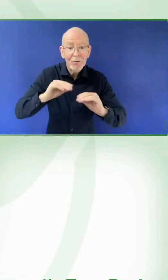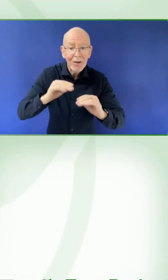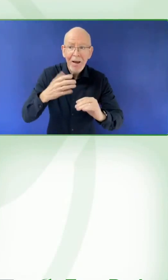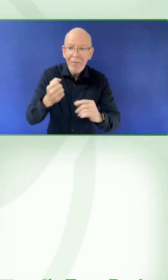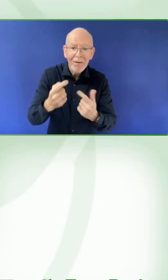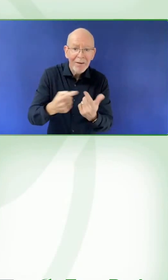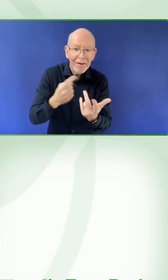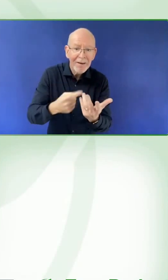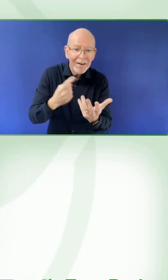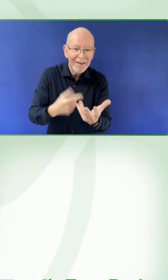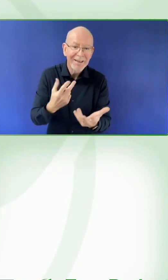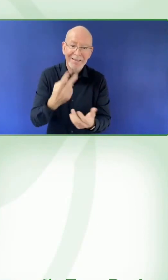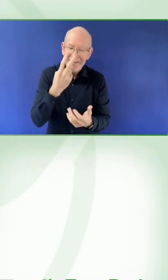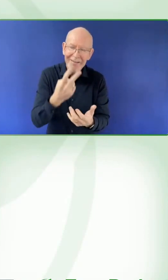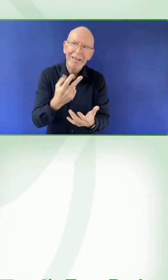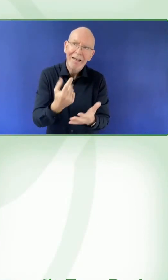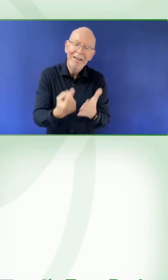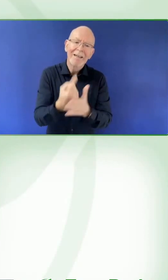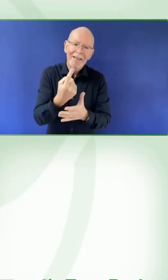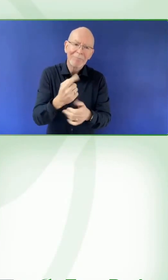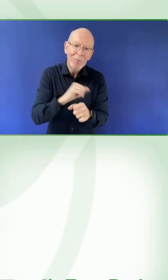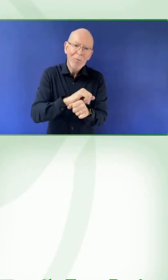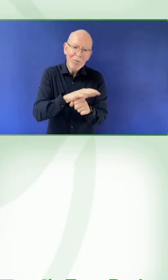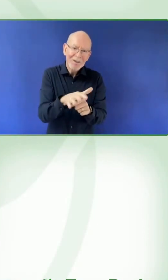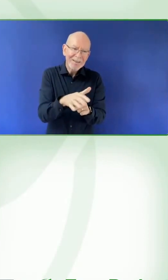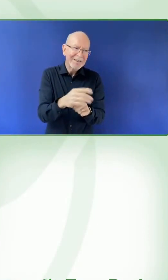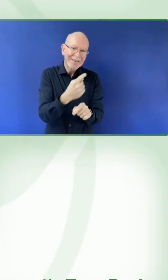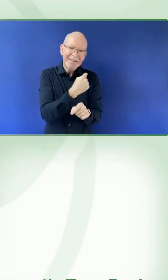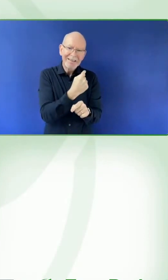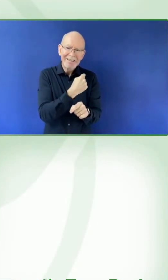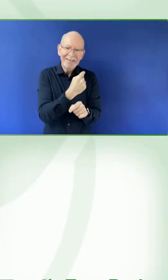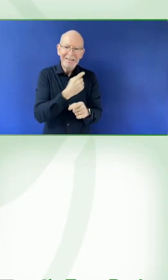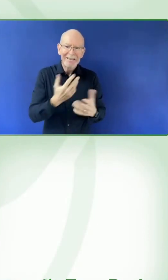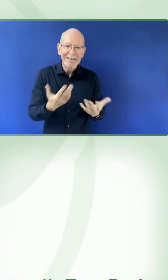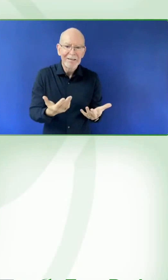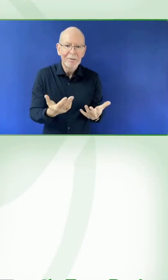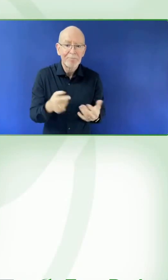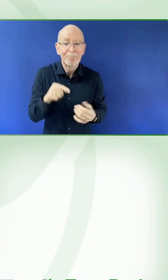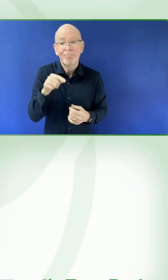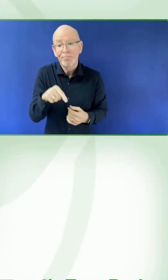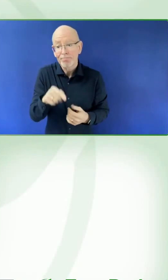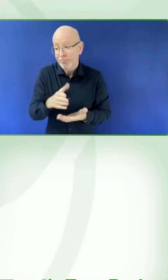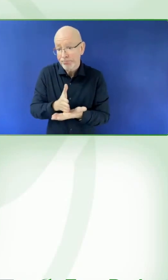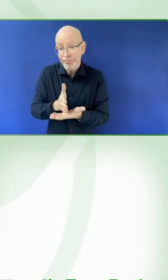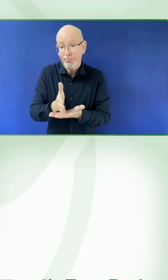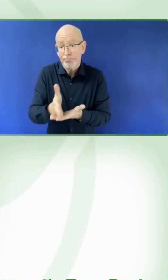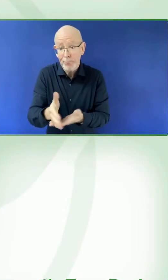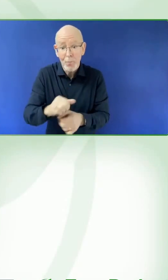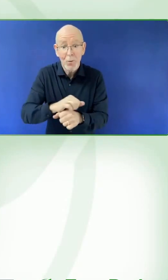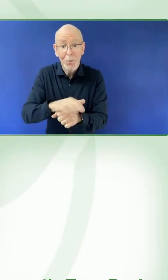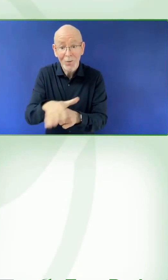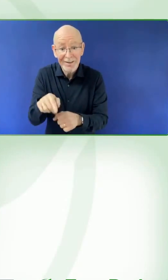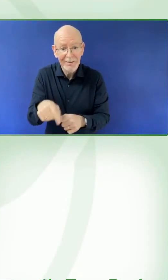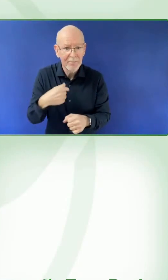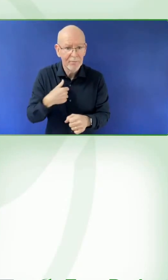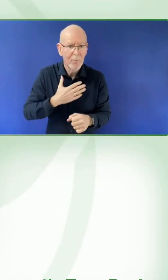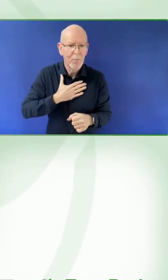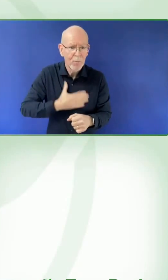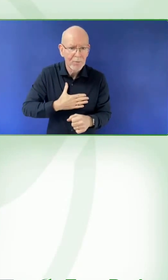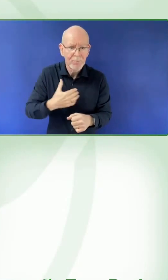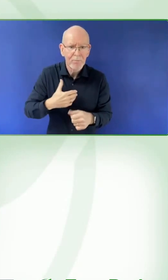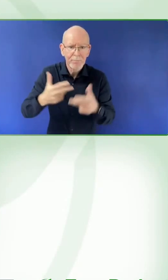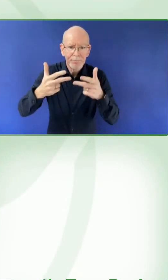sexuality education, training courses for families in 5 cities in the country, virtual courses for